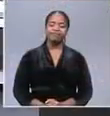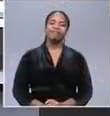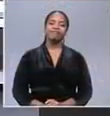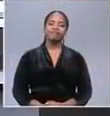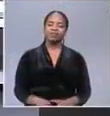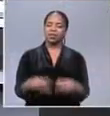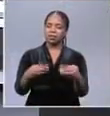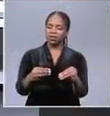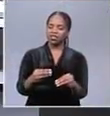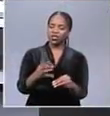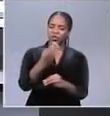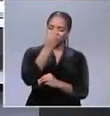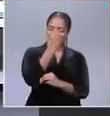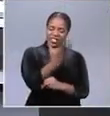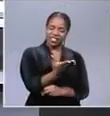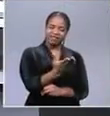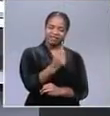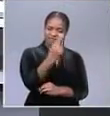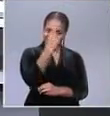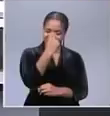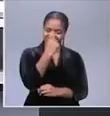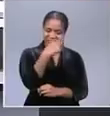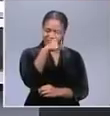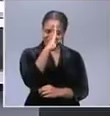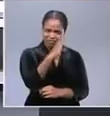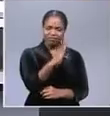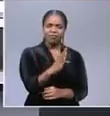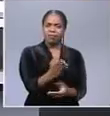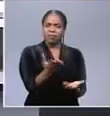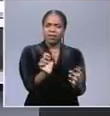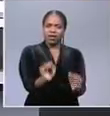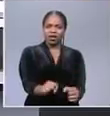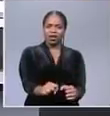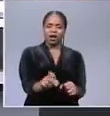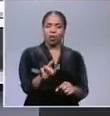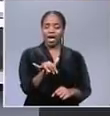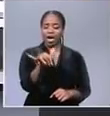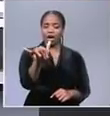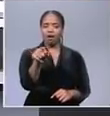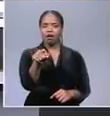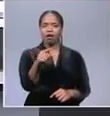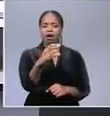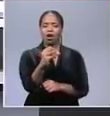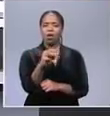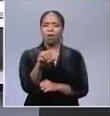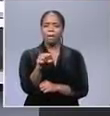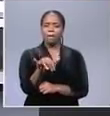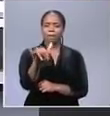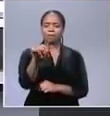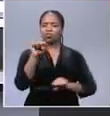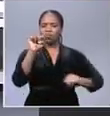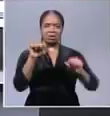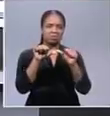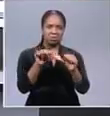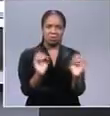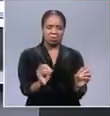Your business and money news now with Refiwa Madzena. Good evening to Refiwa. That ComAir strike will not go ahead. NUMSA has been stopped by